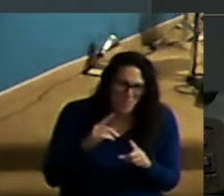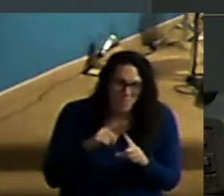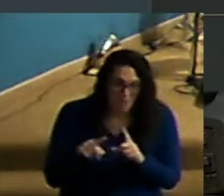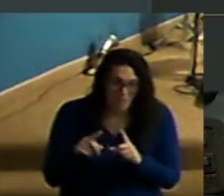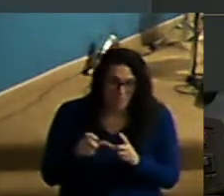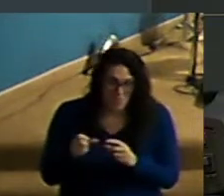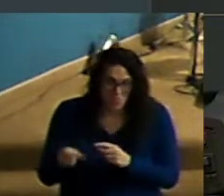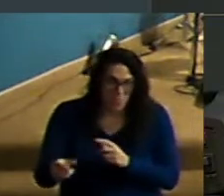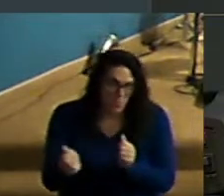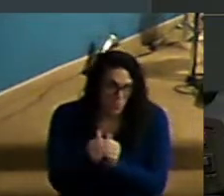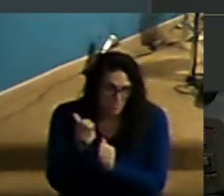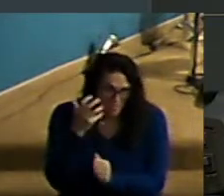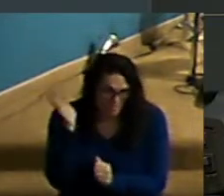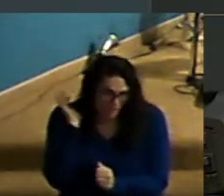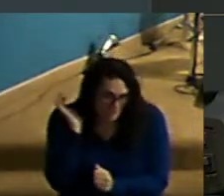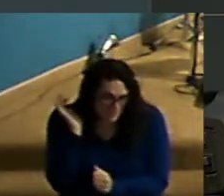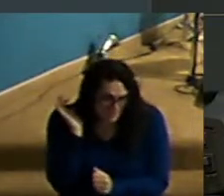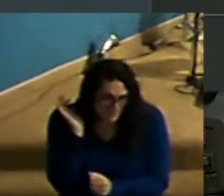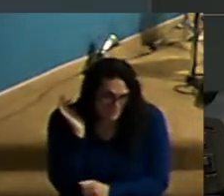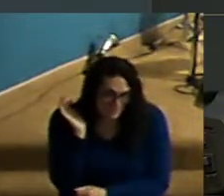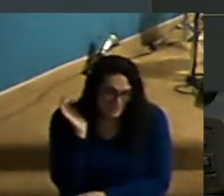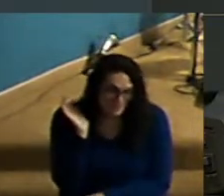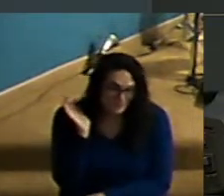tossed in to the lions.